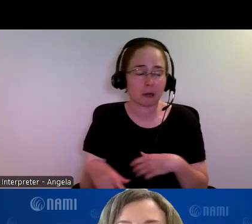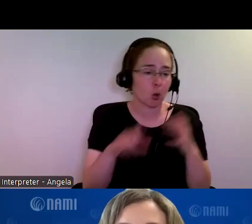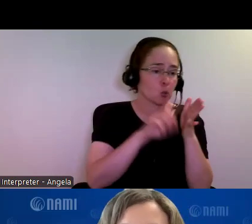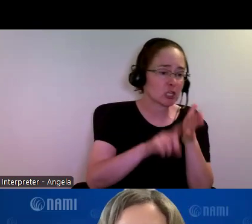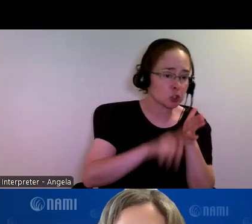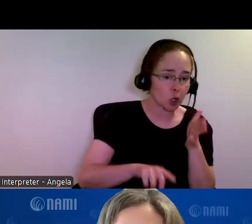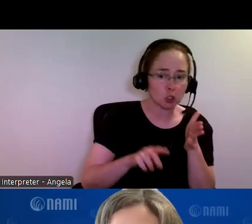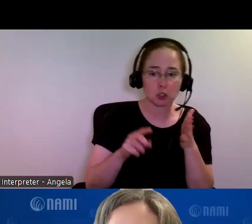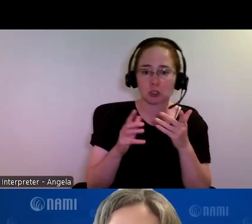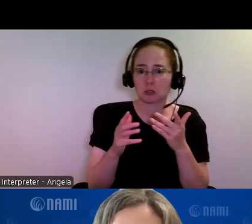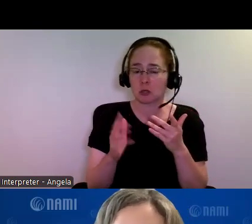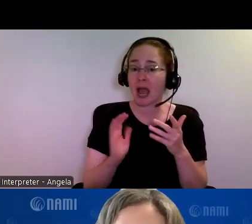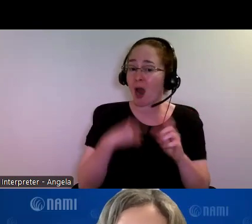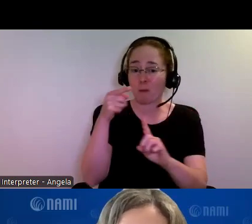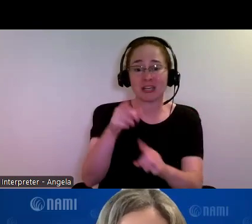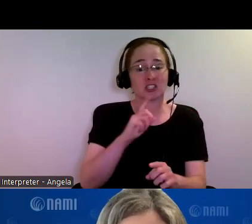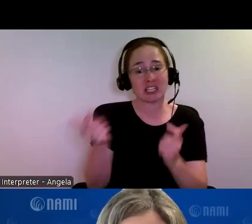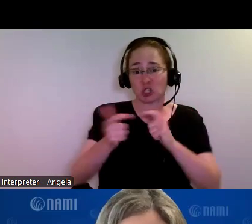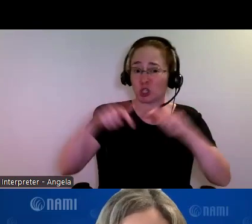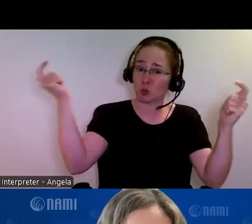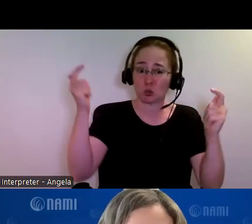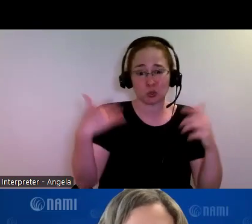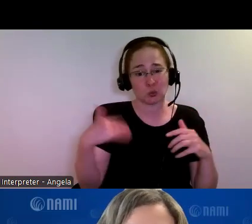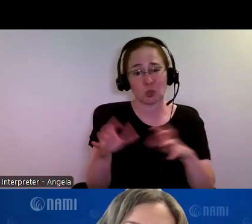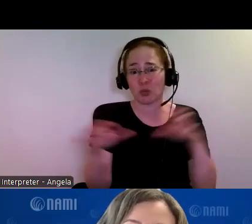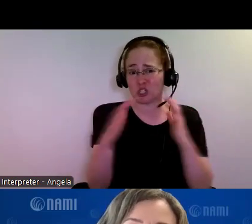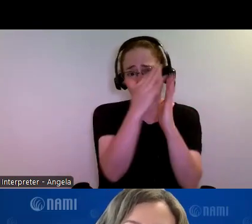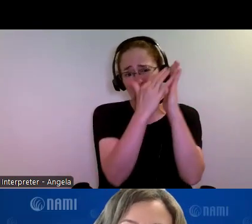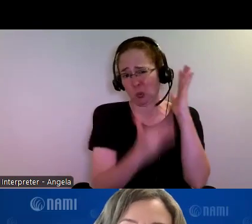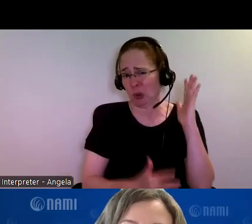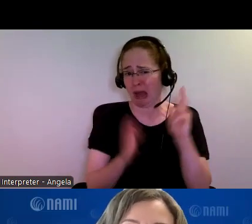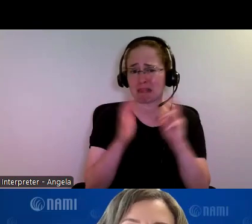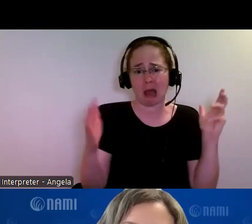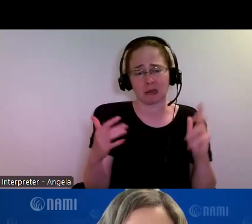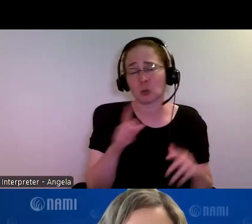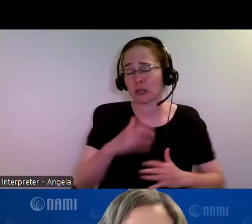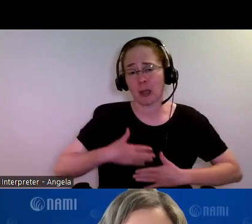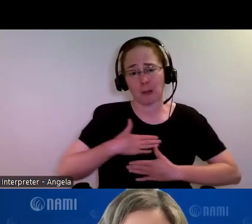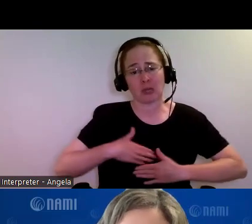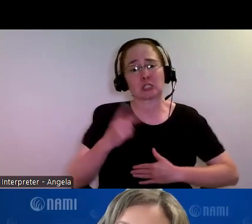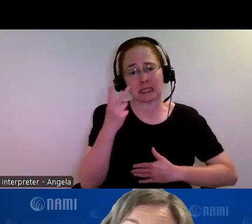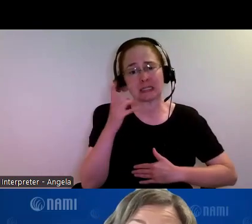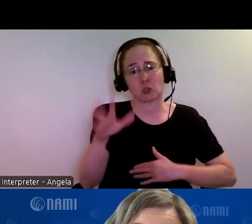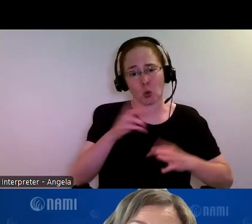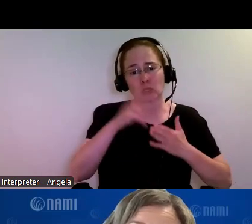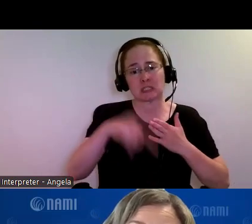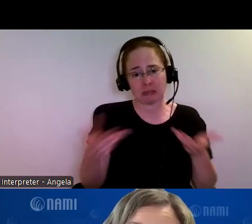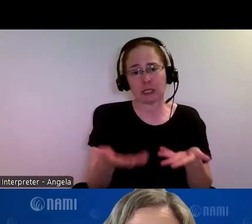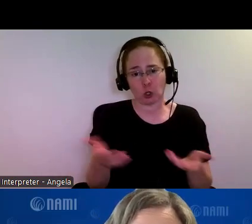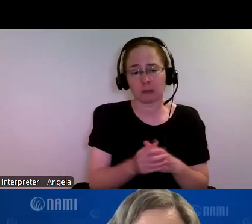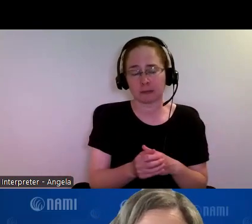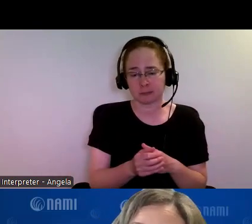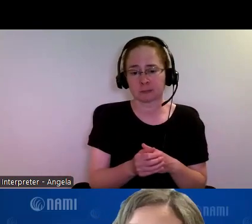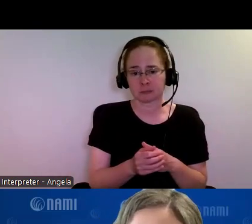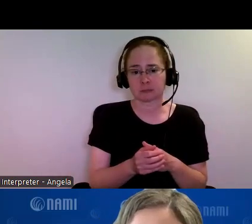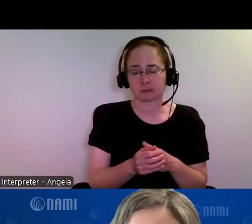research. You know, our mission is huge and we do a lot of things. So I really appreciate seeing the results here, and very much so that